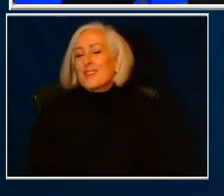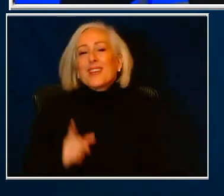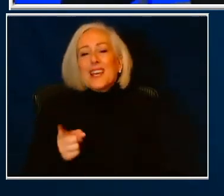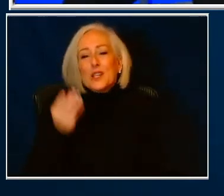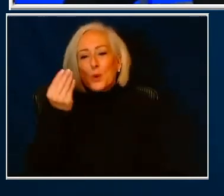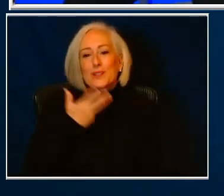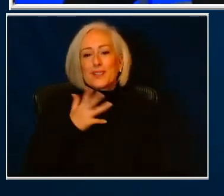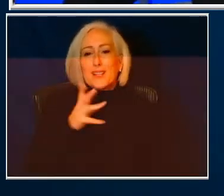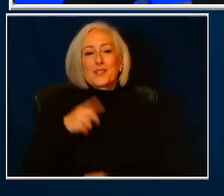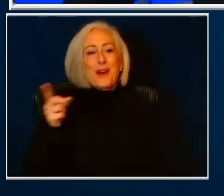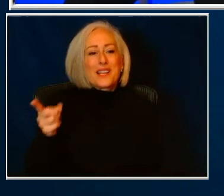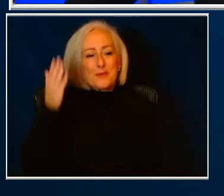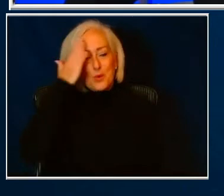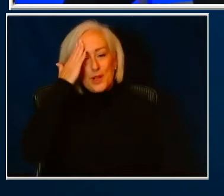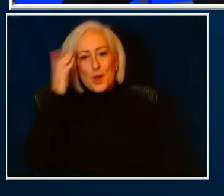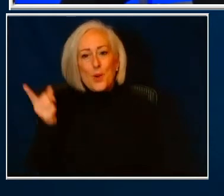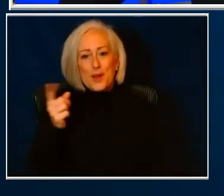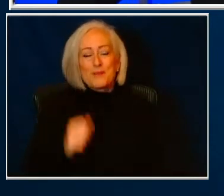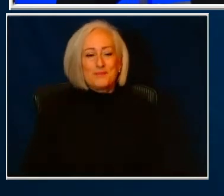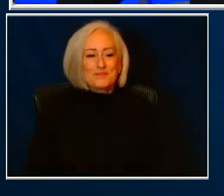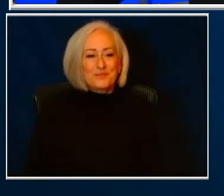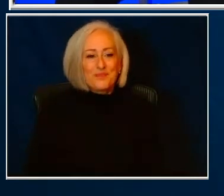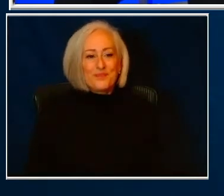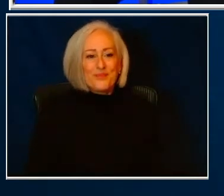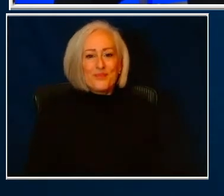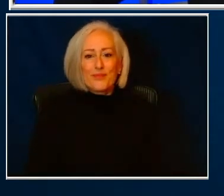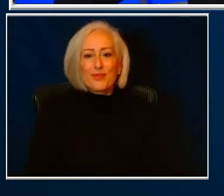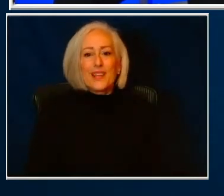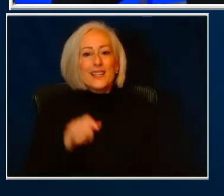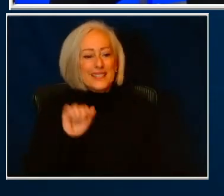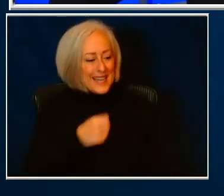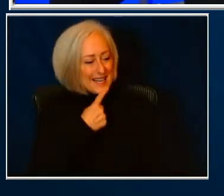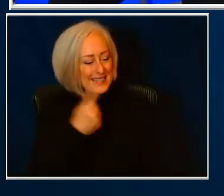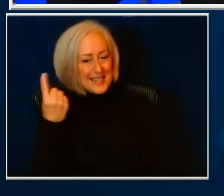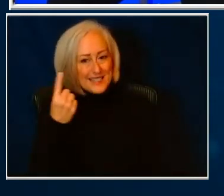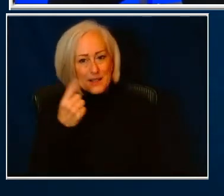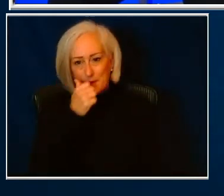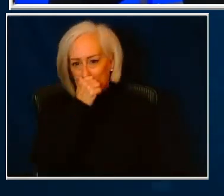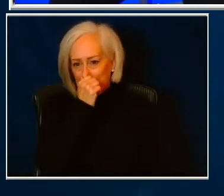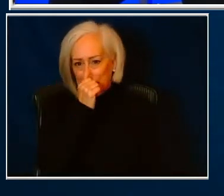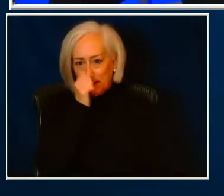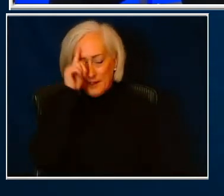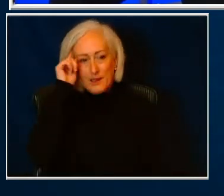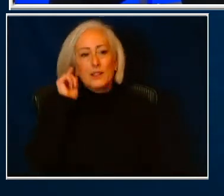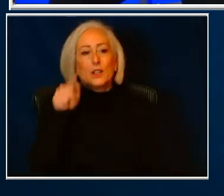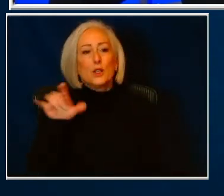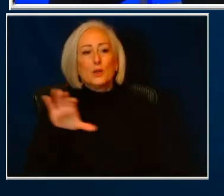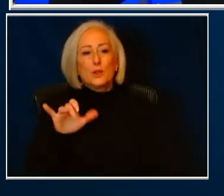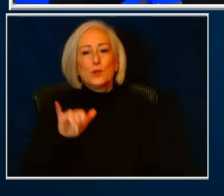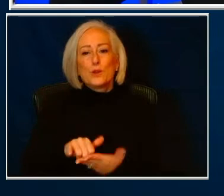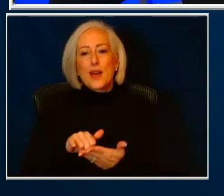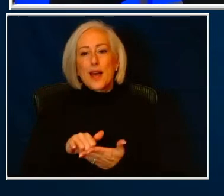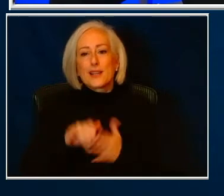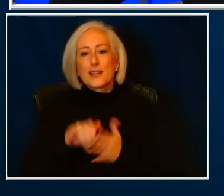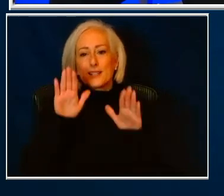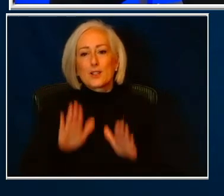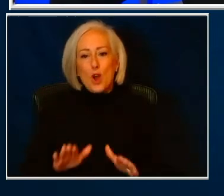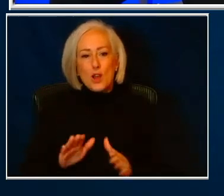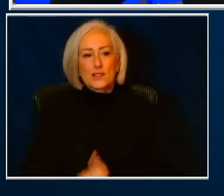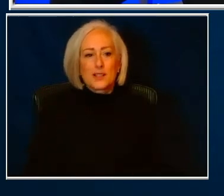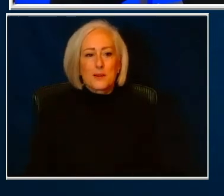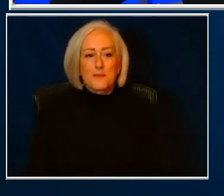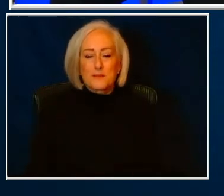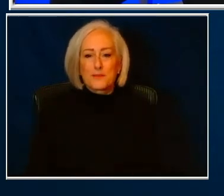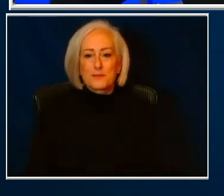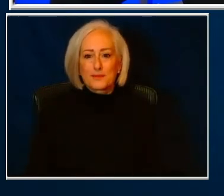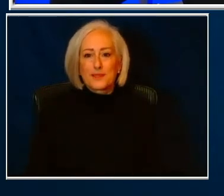we feel like we know him, and it's great. And I know. Can I say something? Because it's something that you do that is awesome. And I'm going to get choked